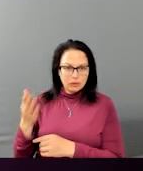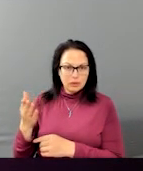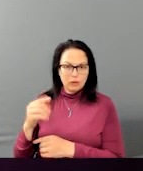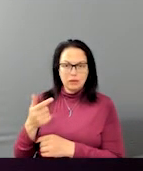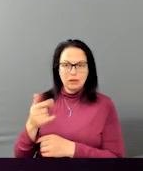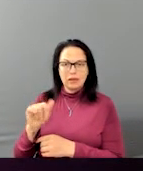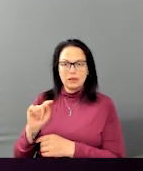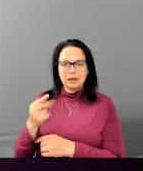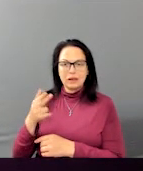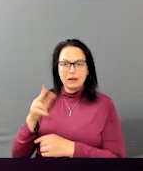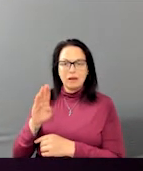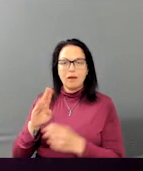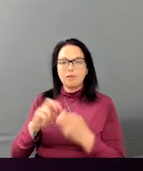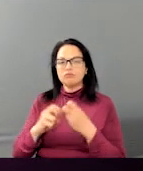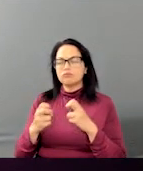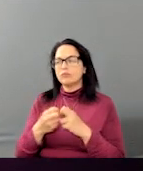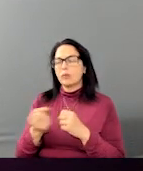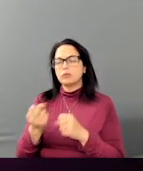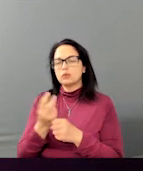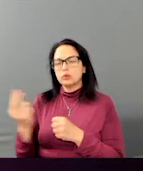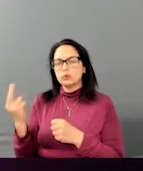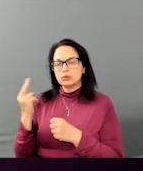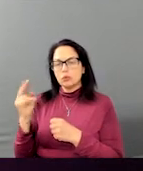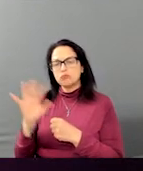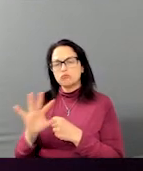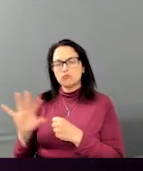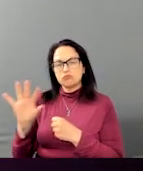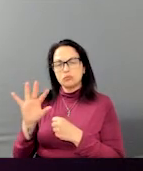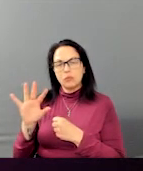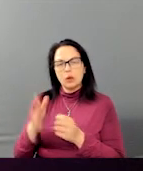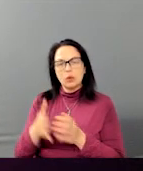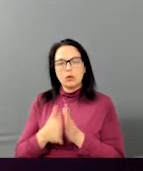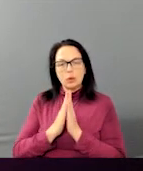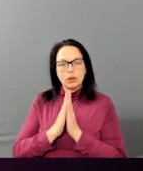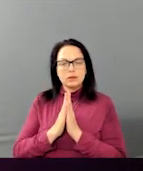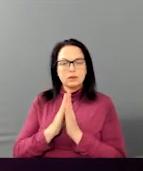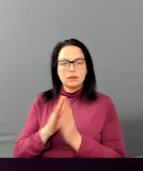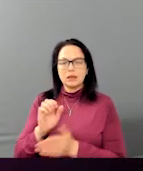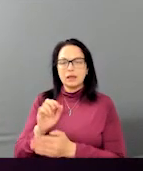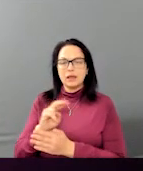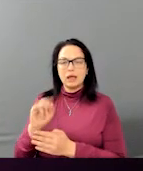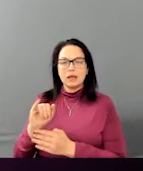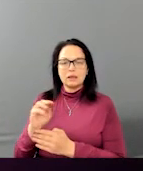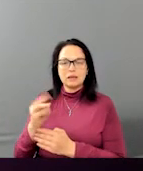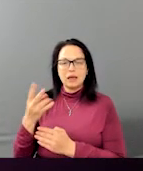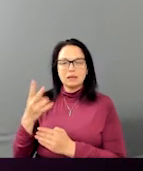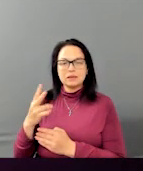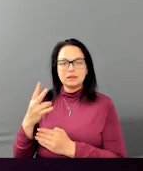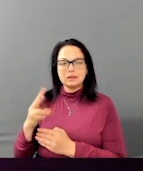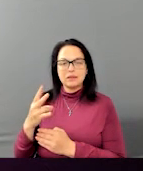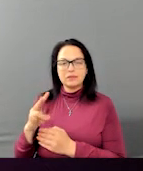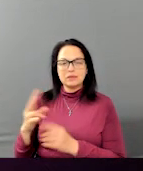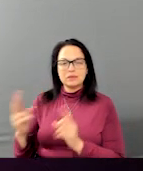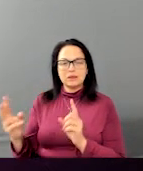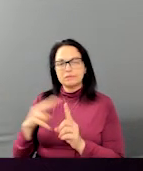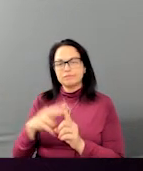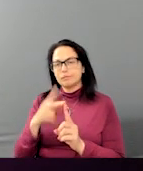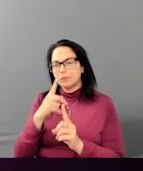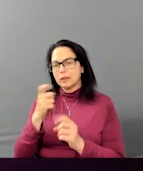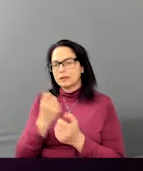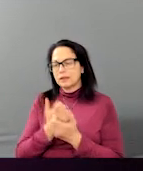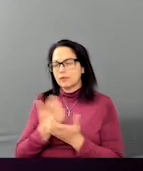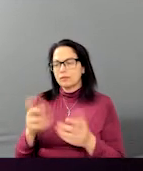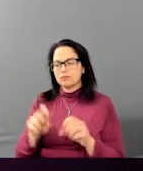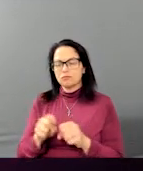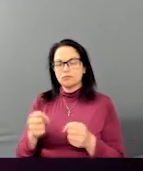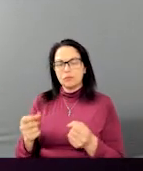GitHub issue from about 2 years ago requesting an Enzyme 17 adapter because everything was broken. It's